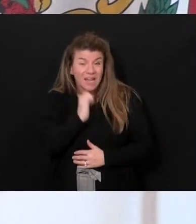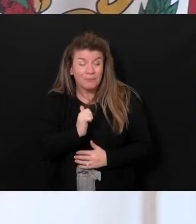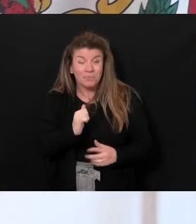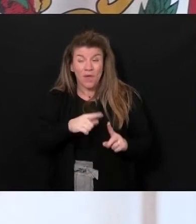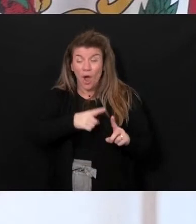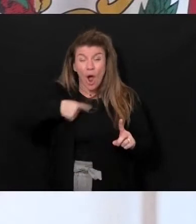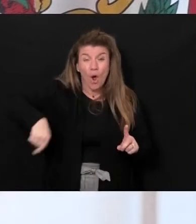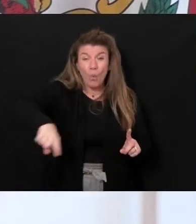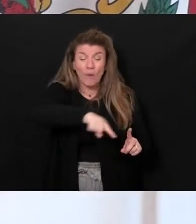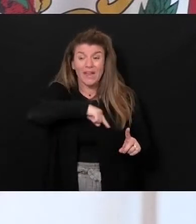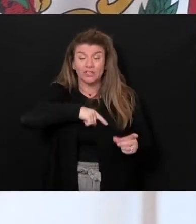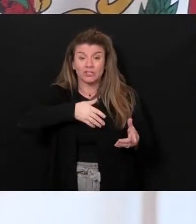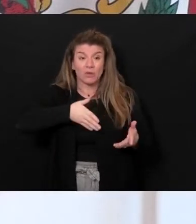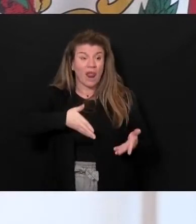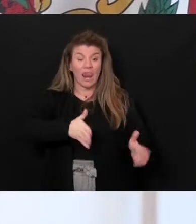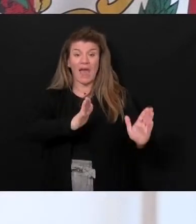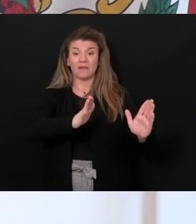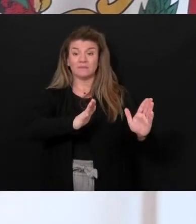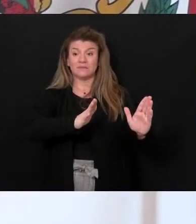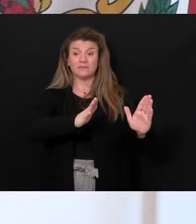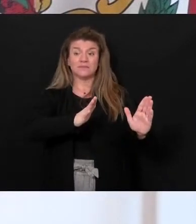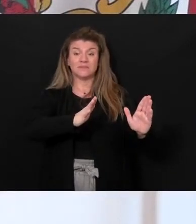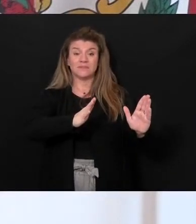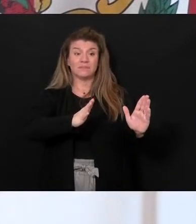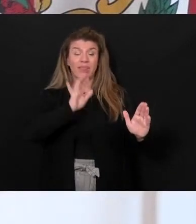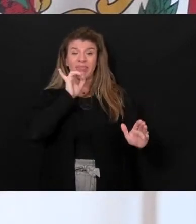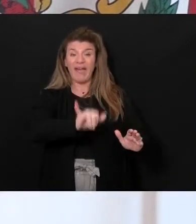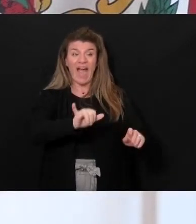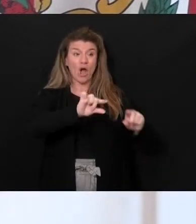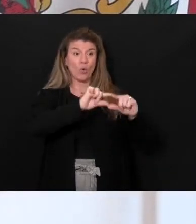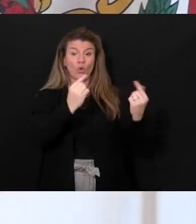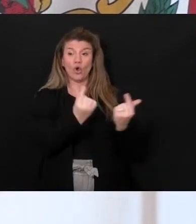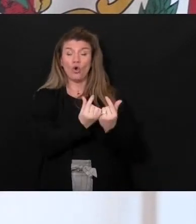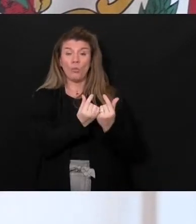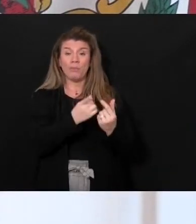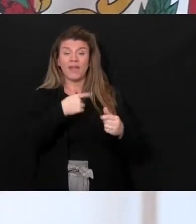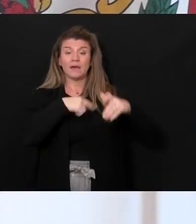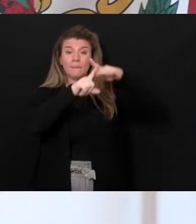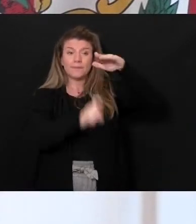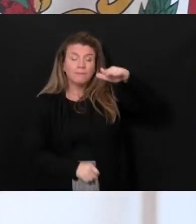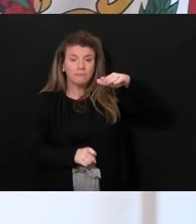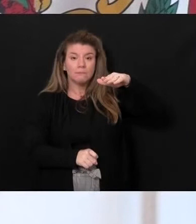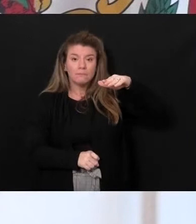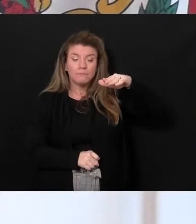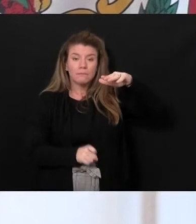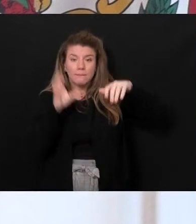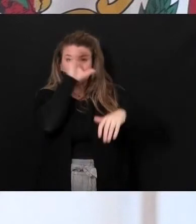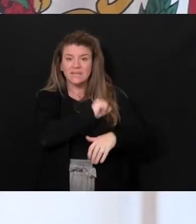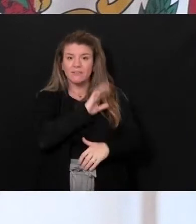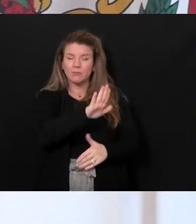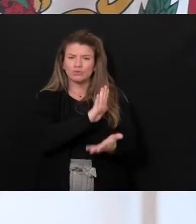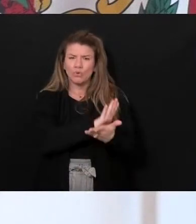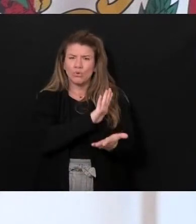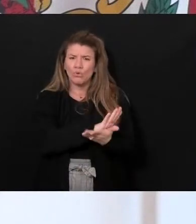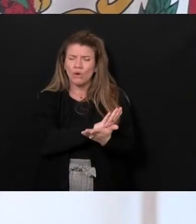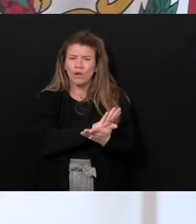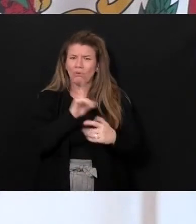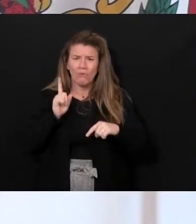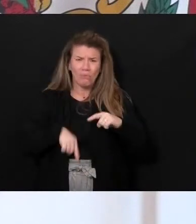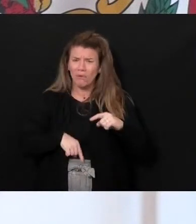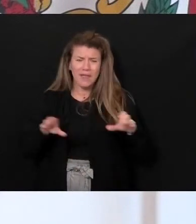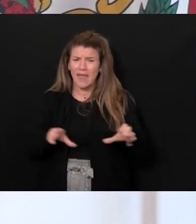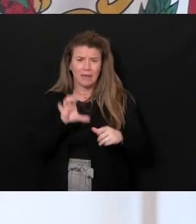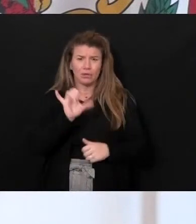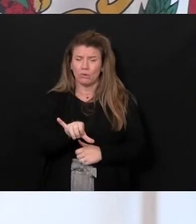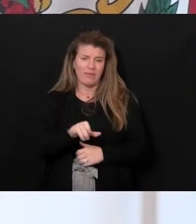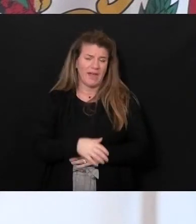going to let a generation or whatever have a big link out of their chain? Well, we can't do that. There's no way we